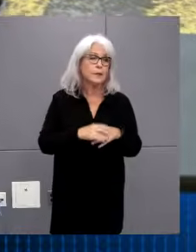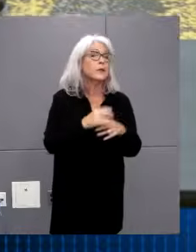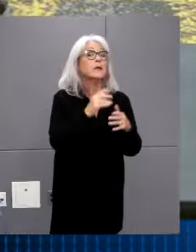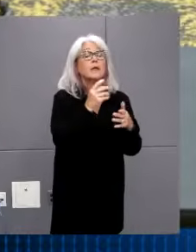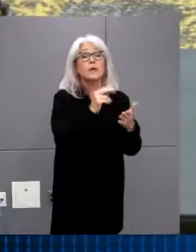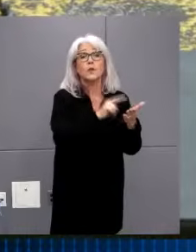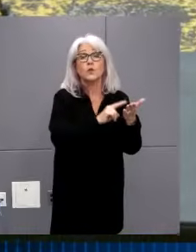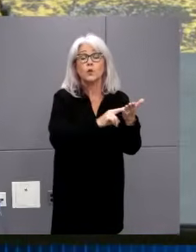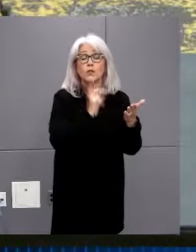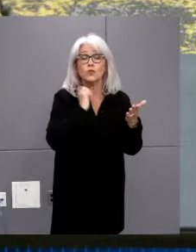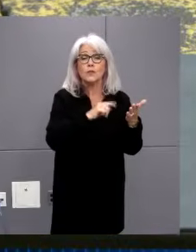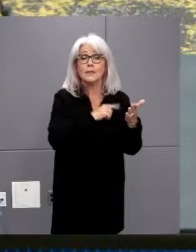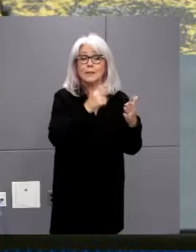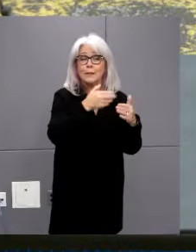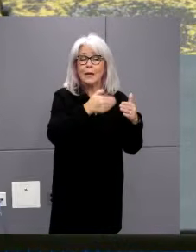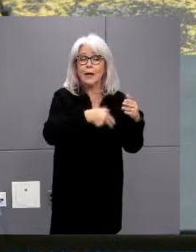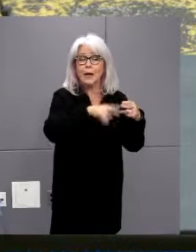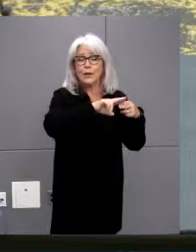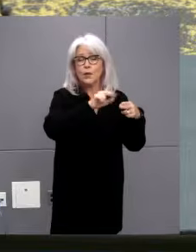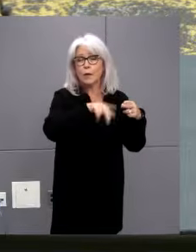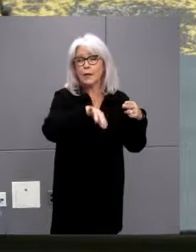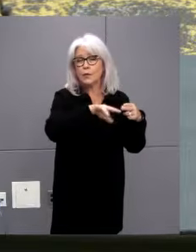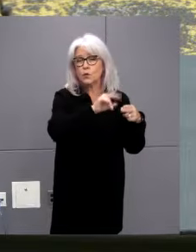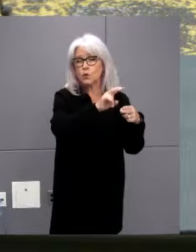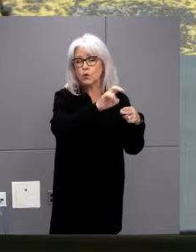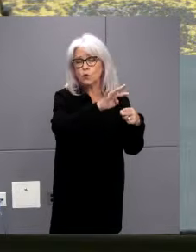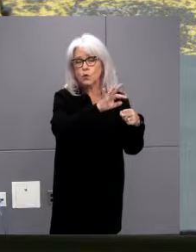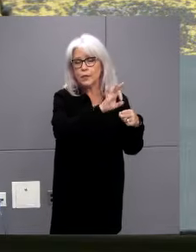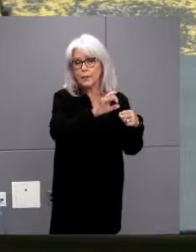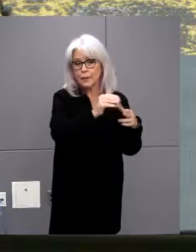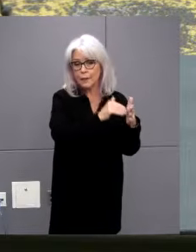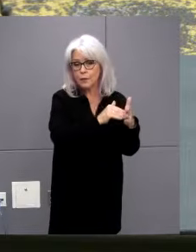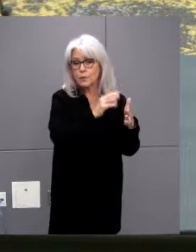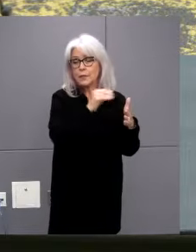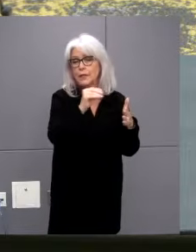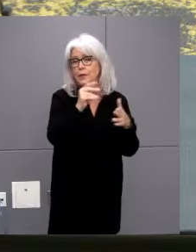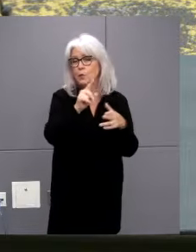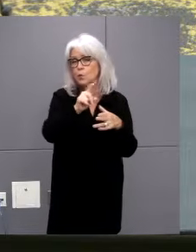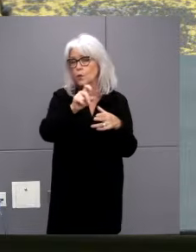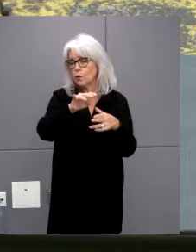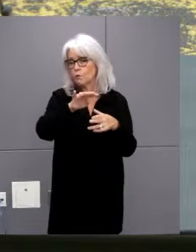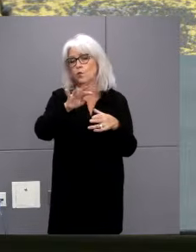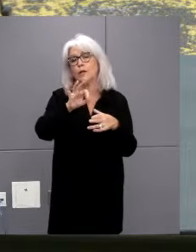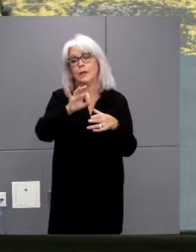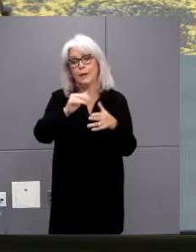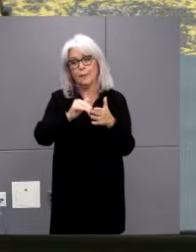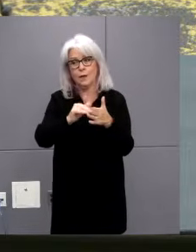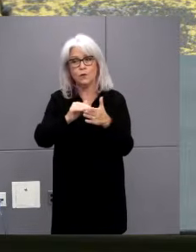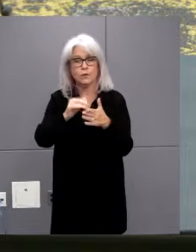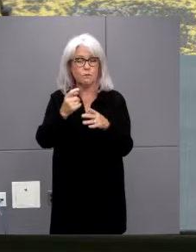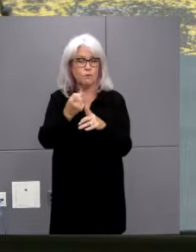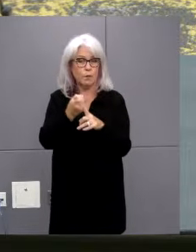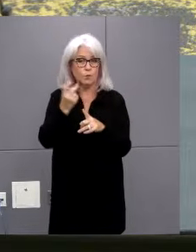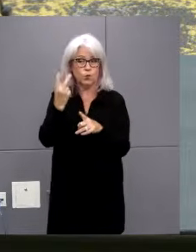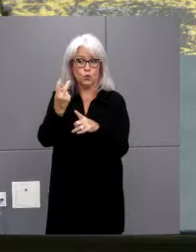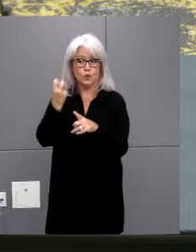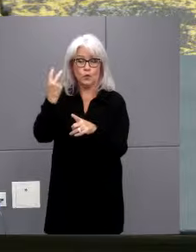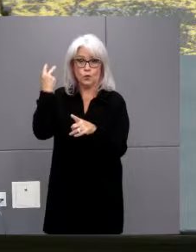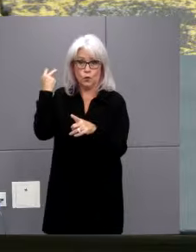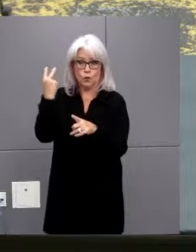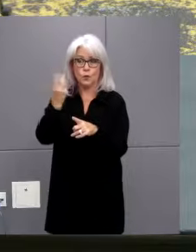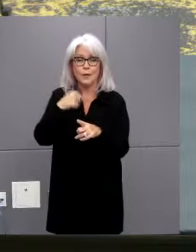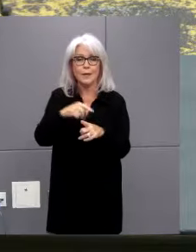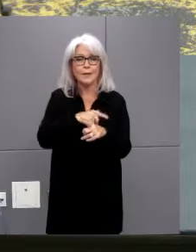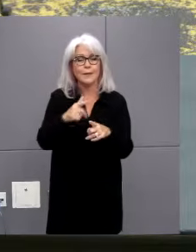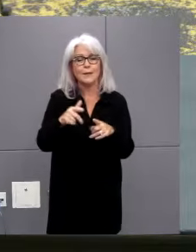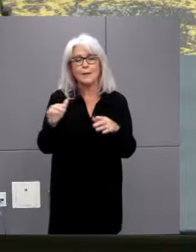than prior year by about $249,000 and $159,000 higher than 2 years ago. Non-credit tuition and fees are lower than the last 2